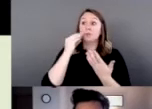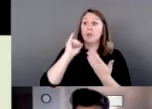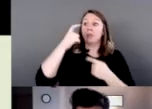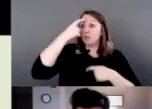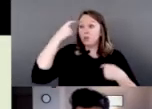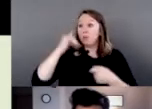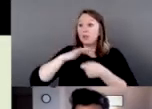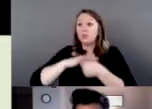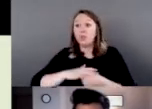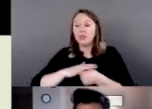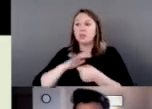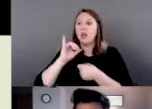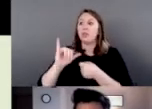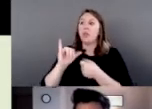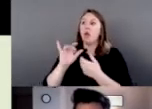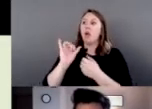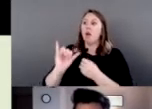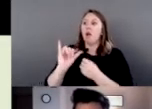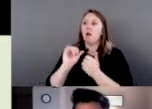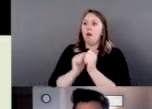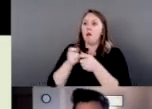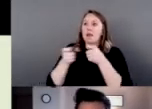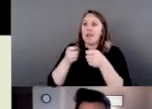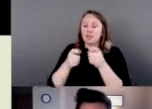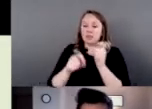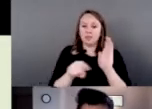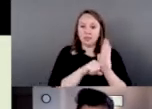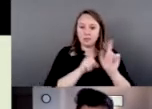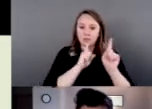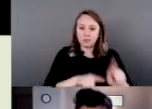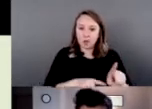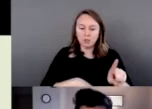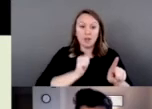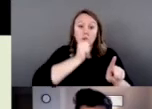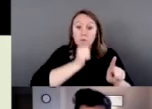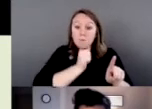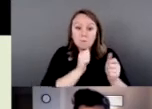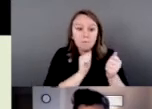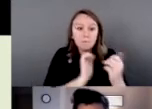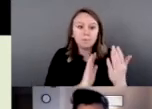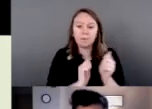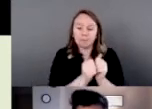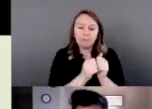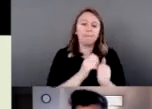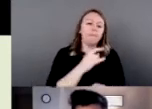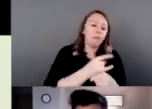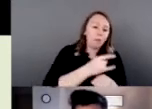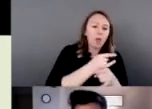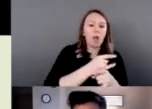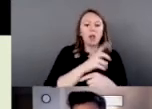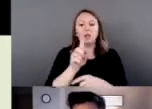drugs. So this is something that's actually in our genes. And interesting, according to